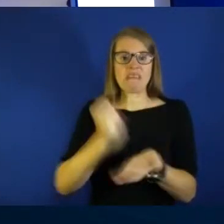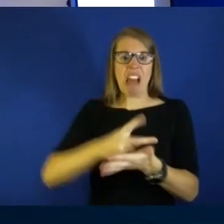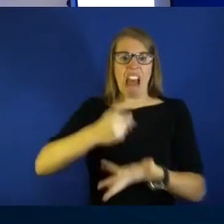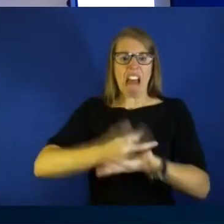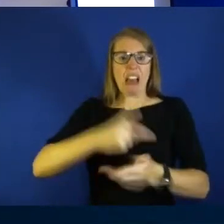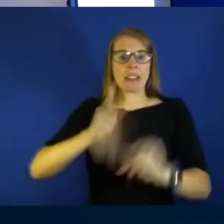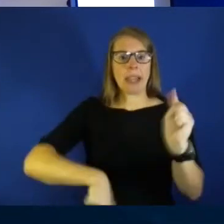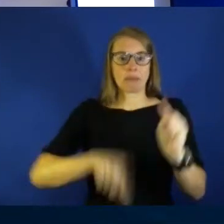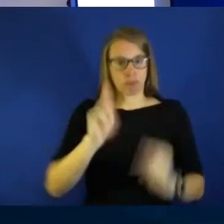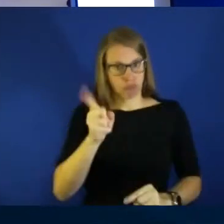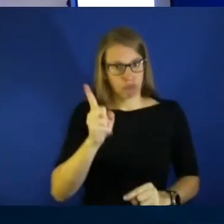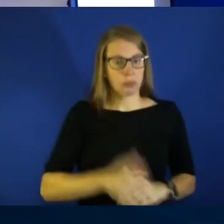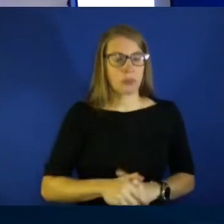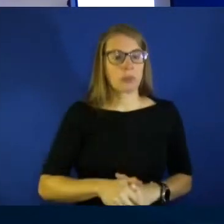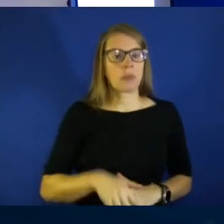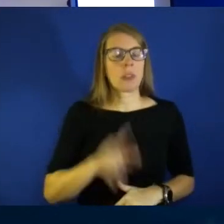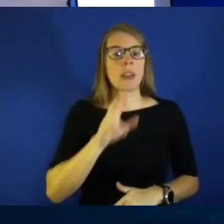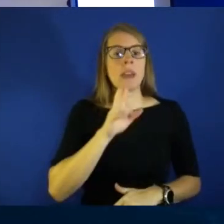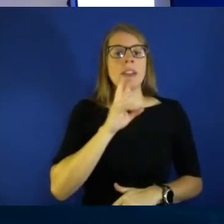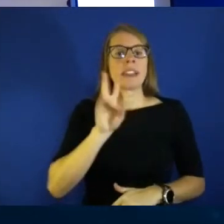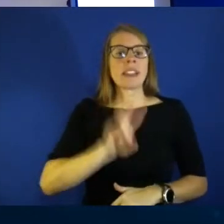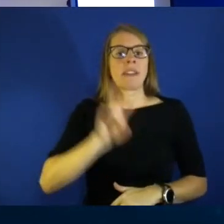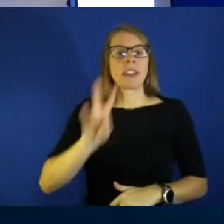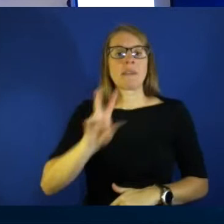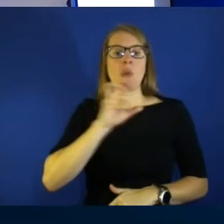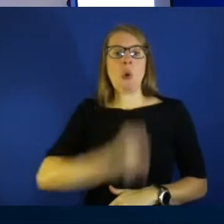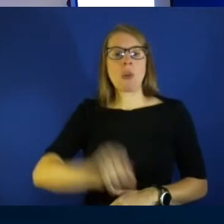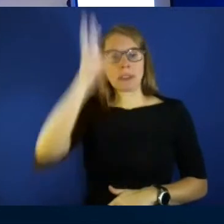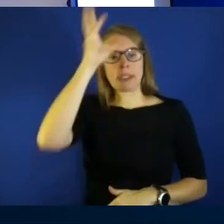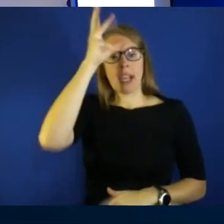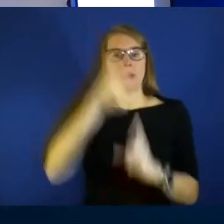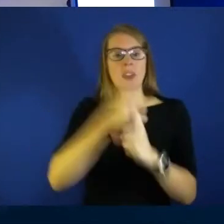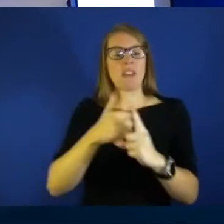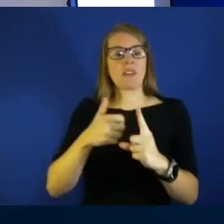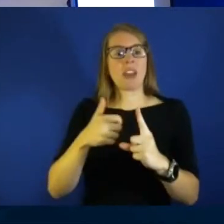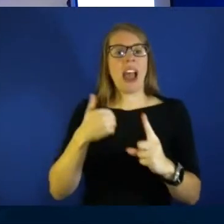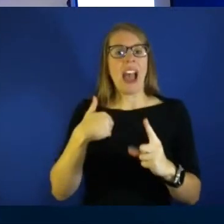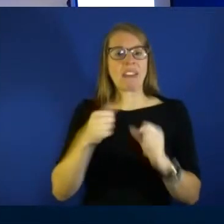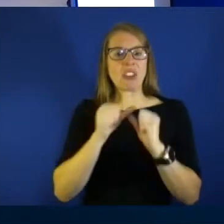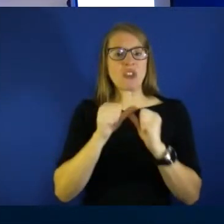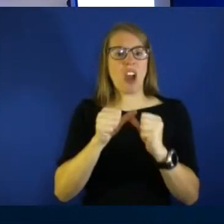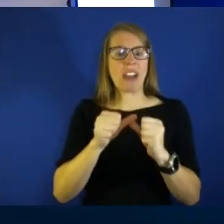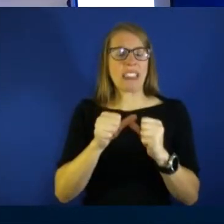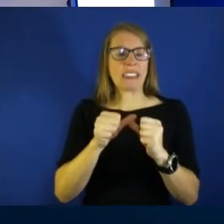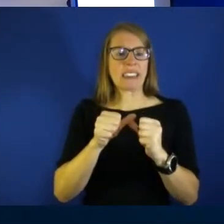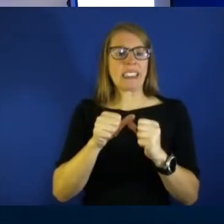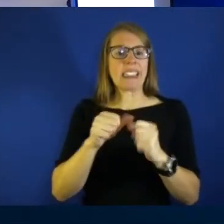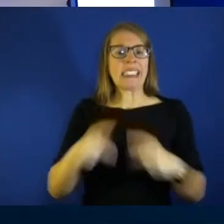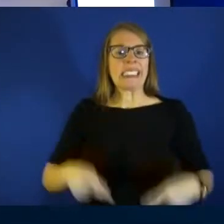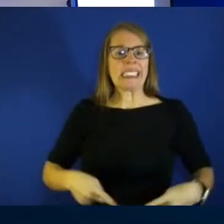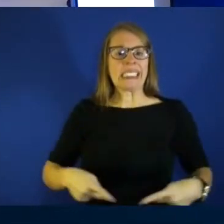says, my 77-year-old dad is diabetic and has chronic kidney disease and is fully vaccinated. Good